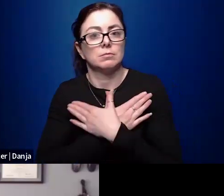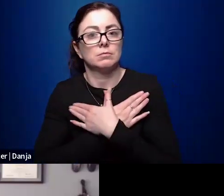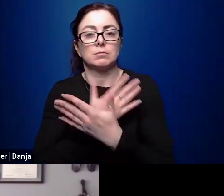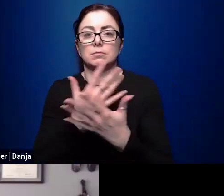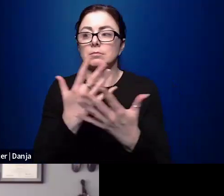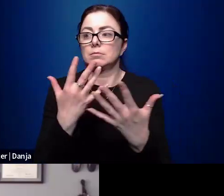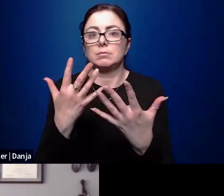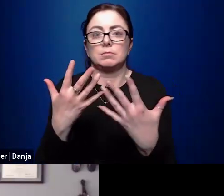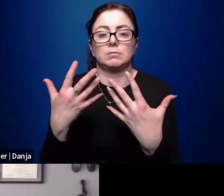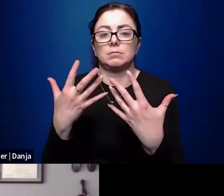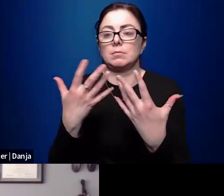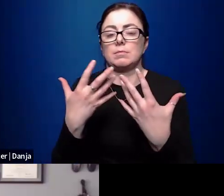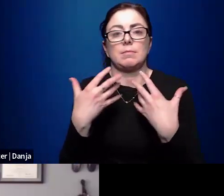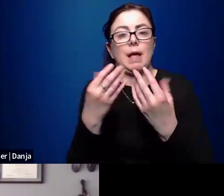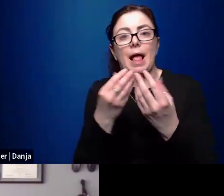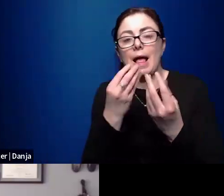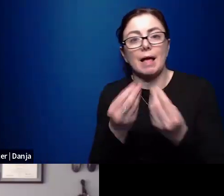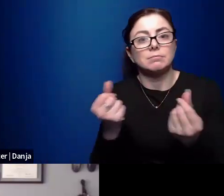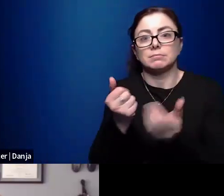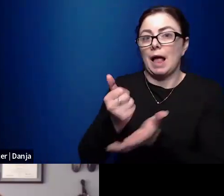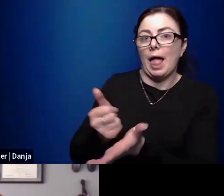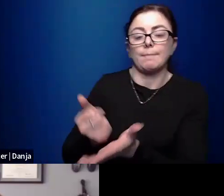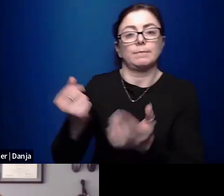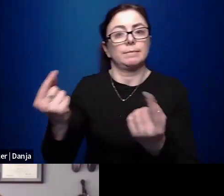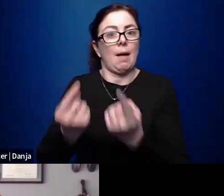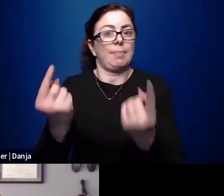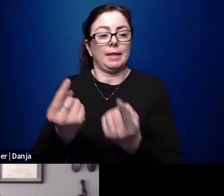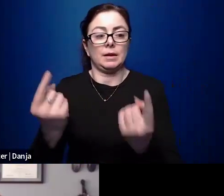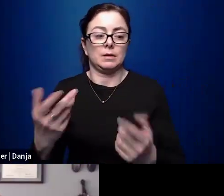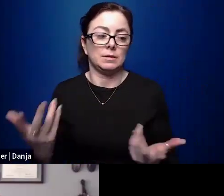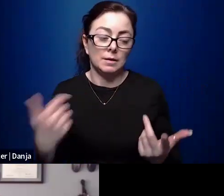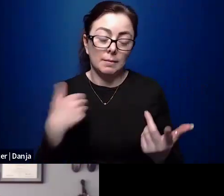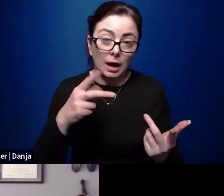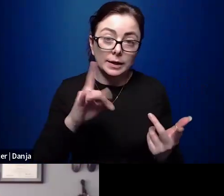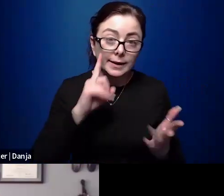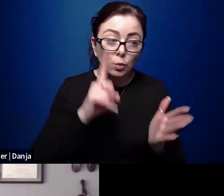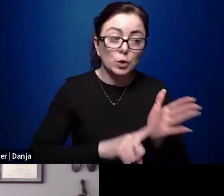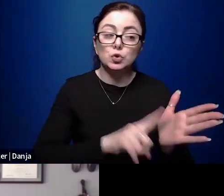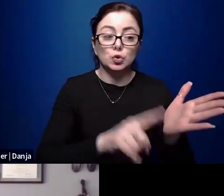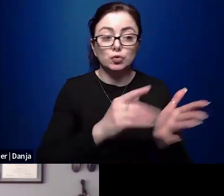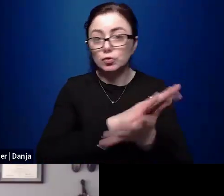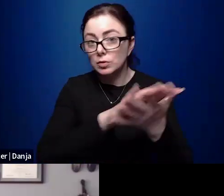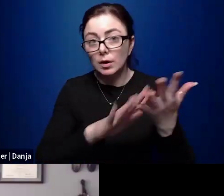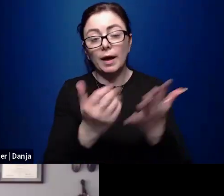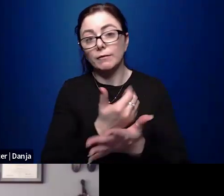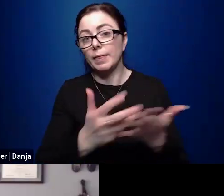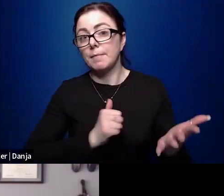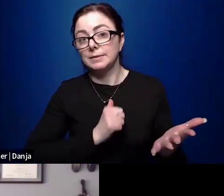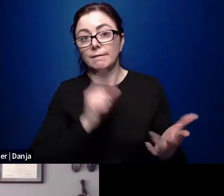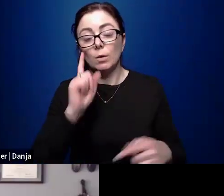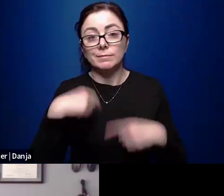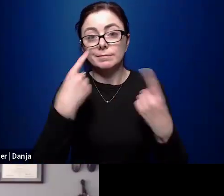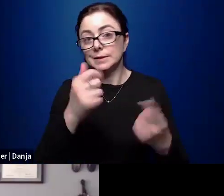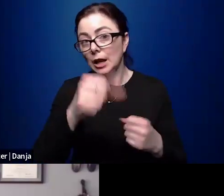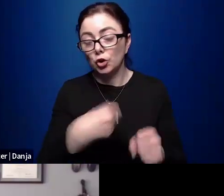resources, as if I hadn't spent a decade researching every possible avenue myself. I walked into the